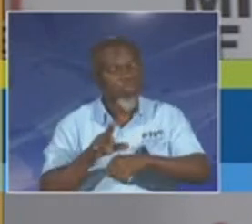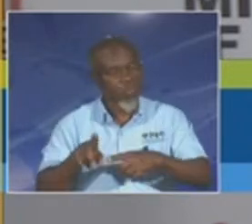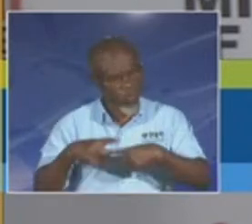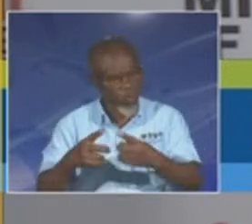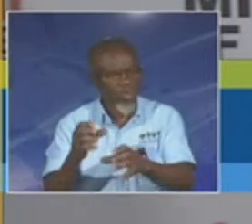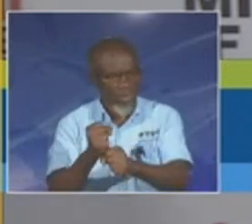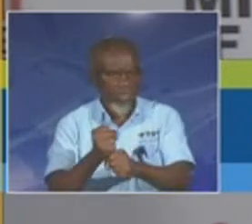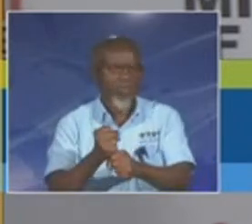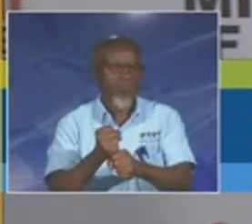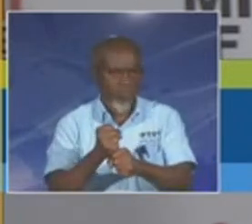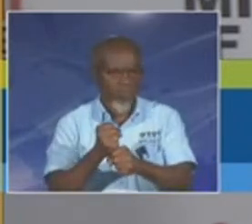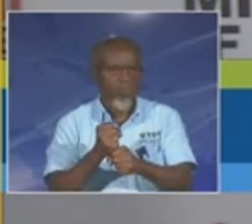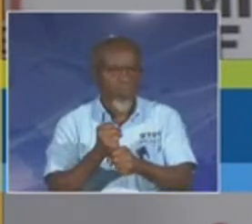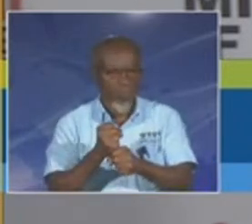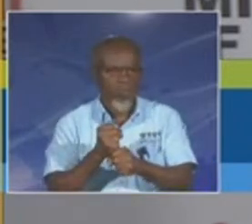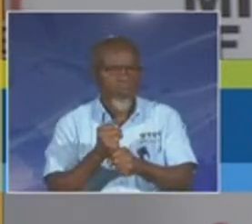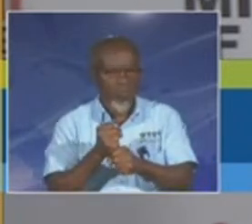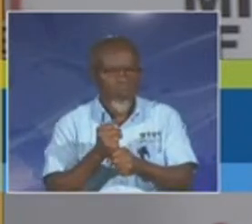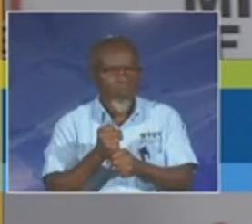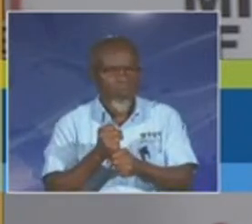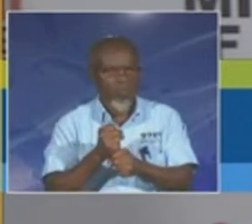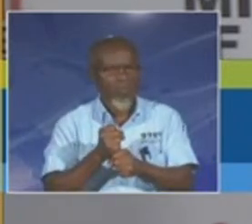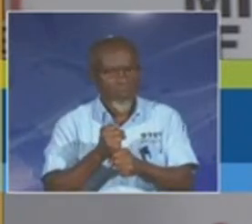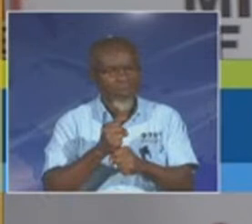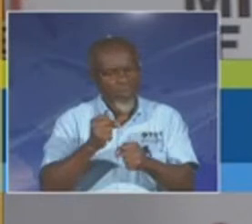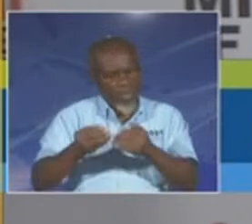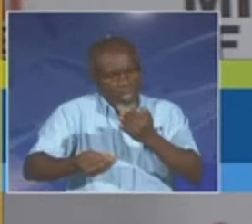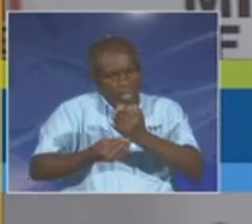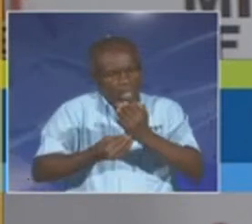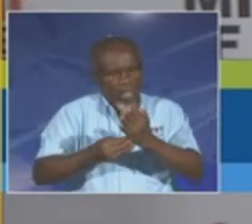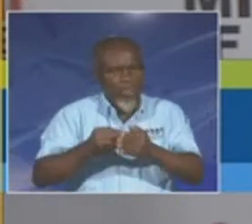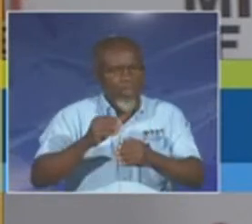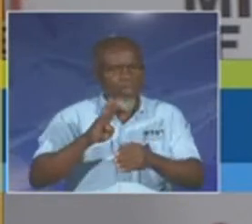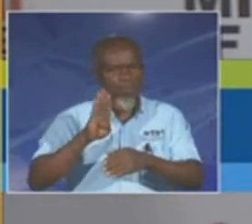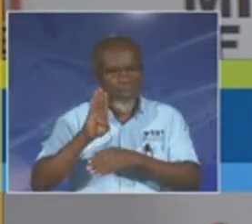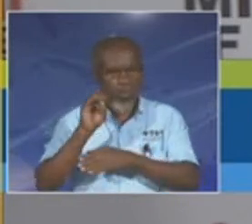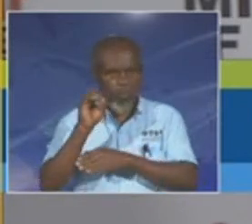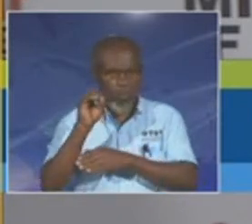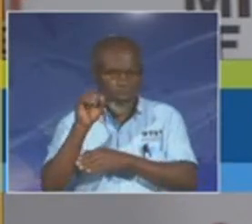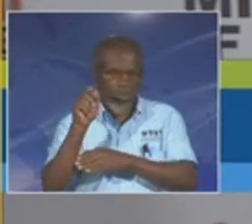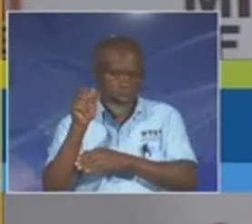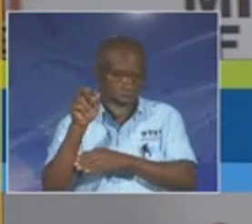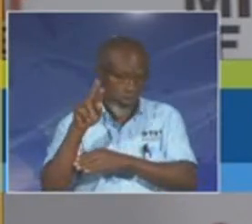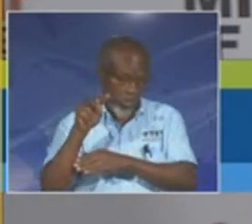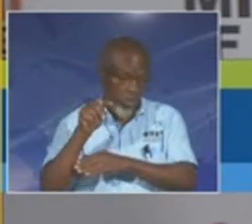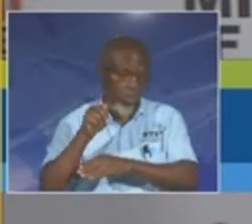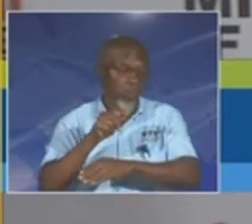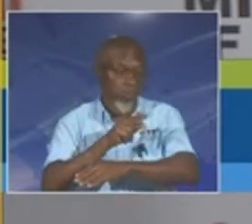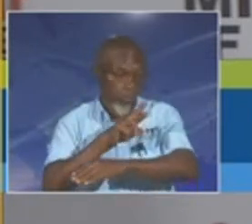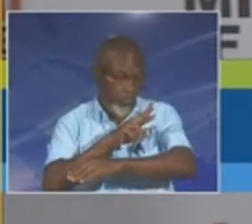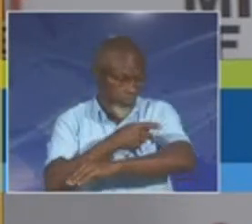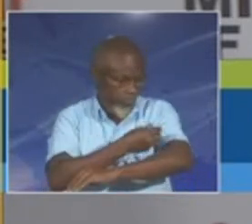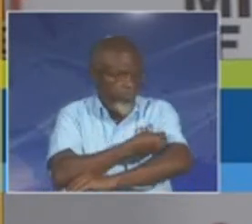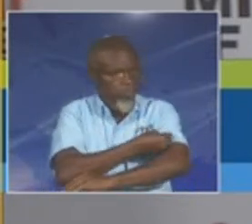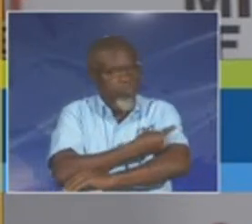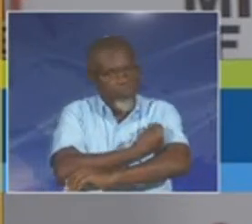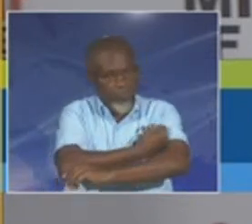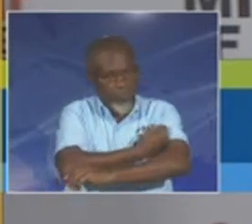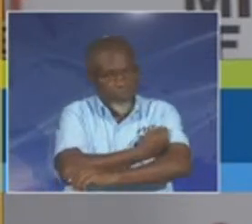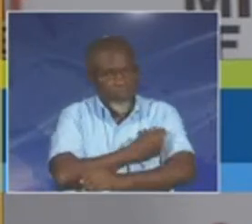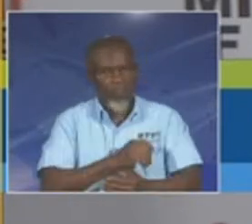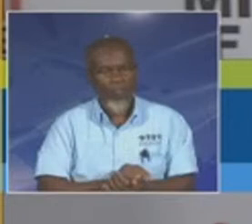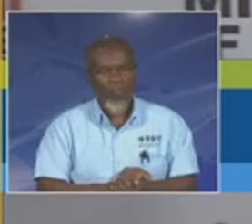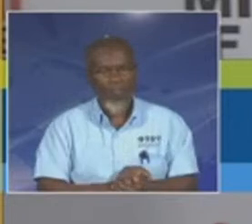primary series based on what you require, and then you have a booster. So for that particular individual, certainly a booster can be had after